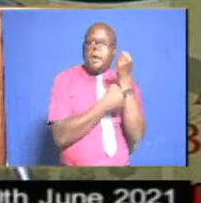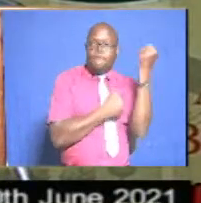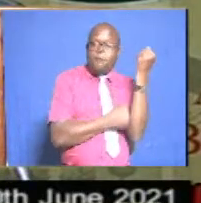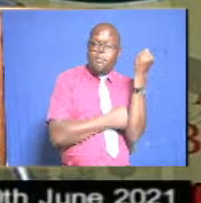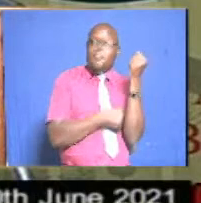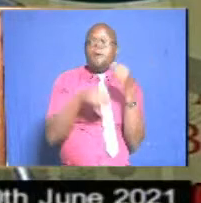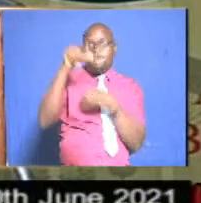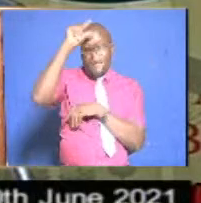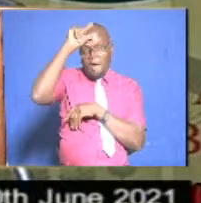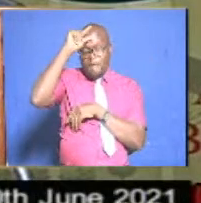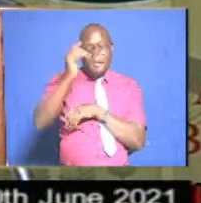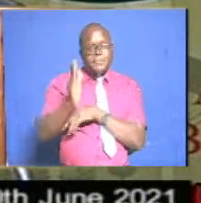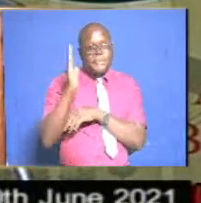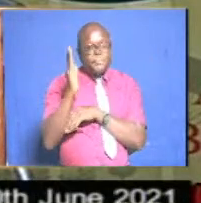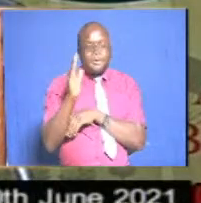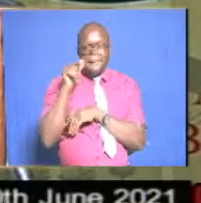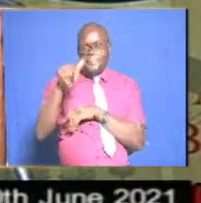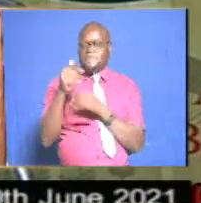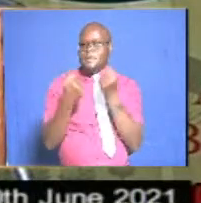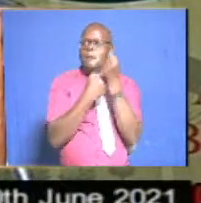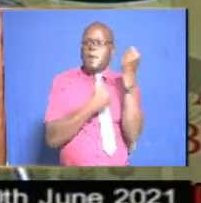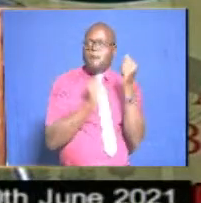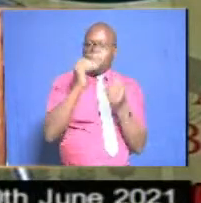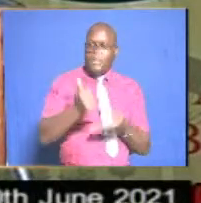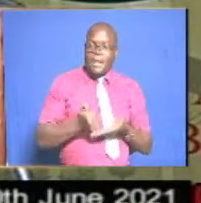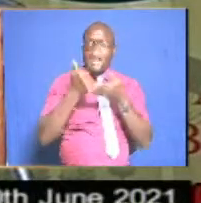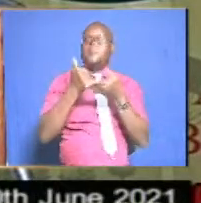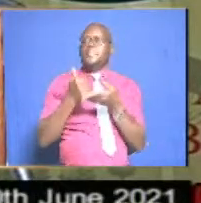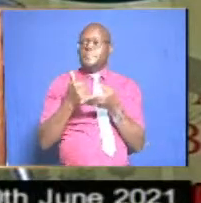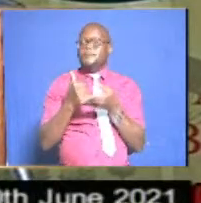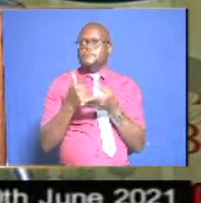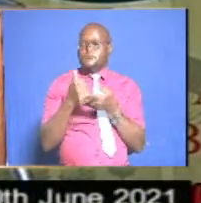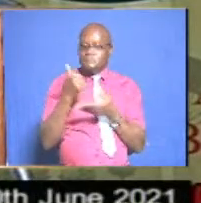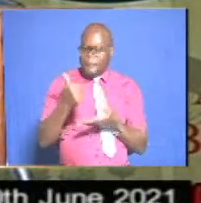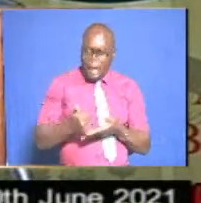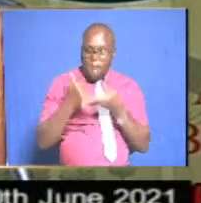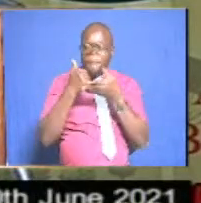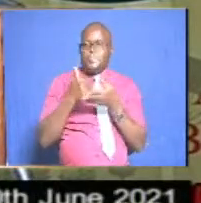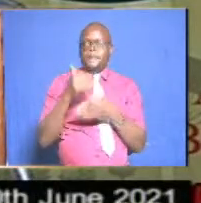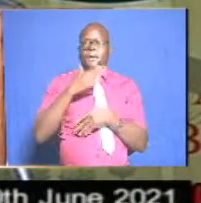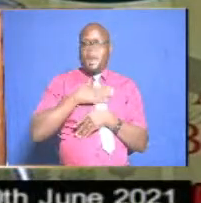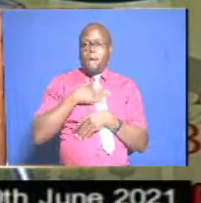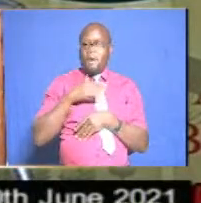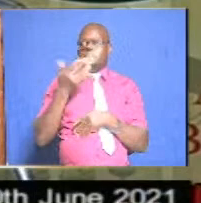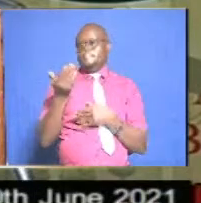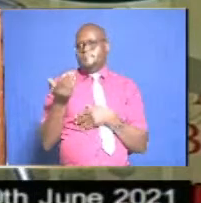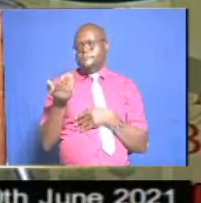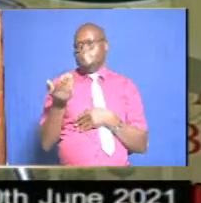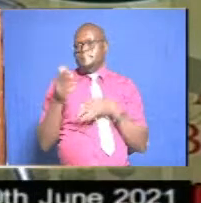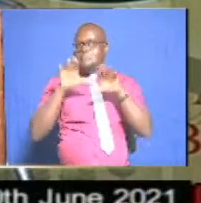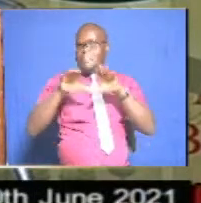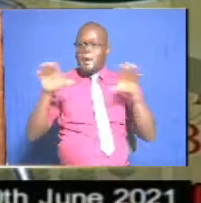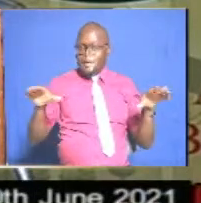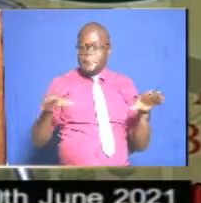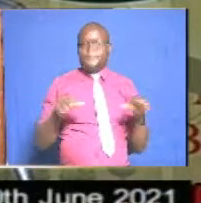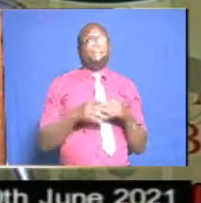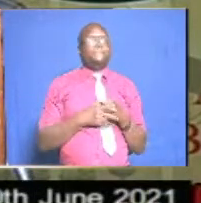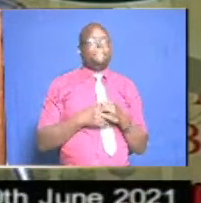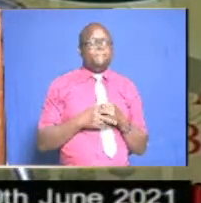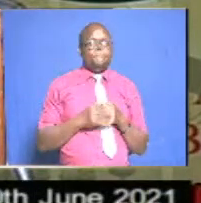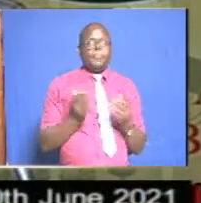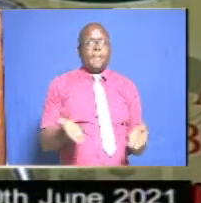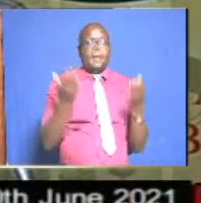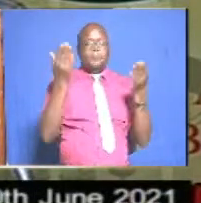government securities. This platform will help in deepening our domestic debt market,